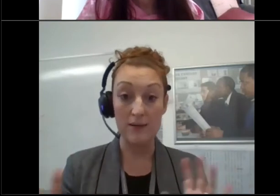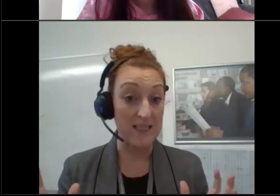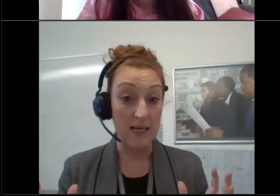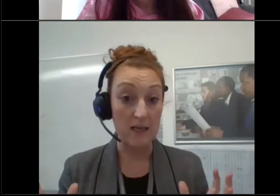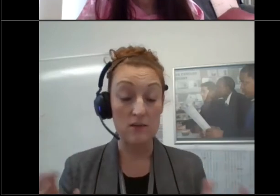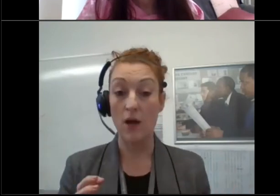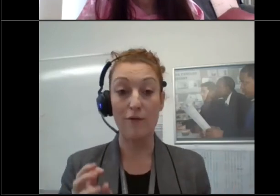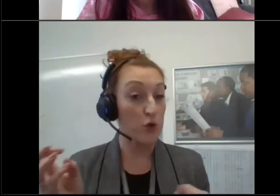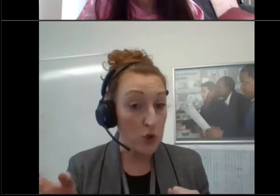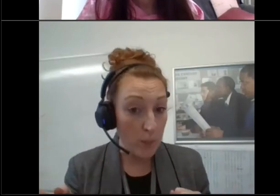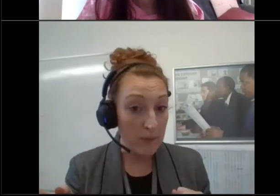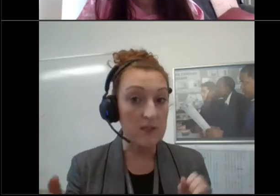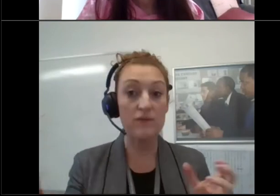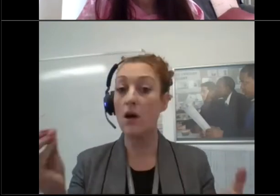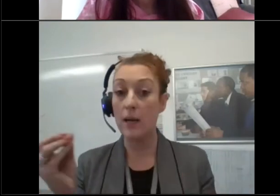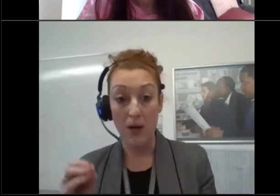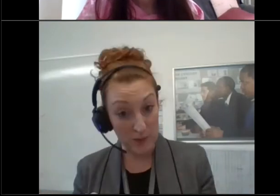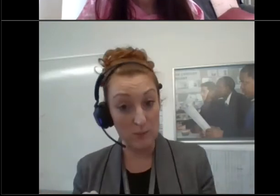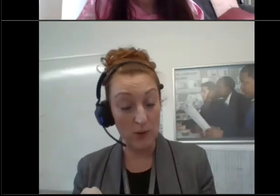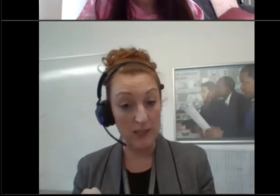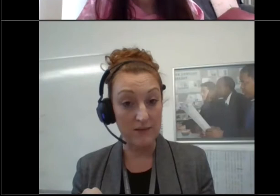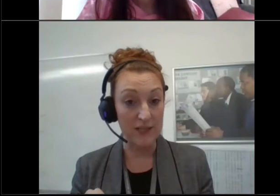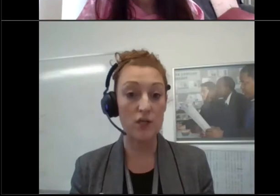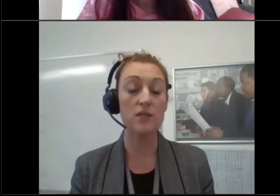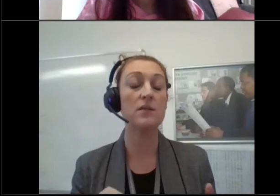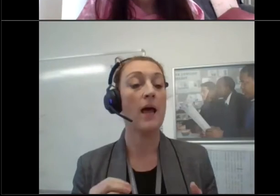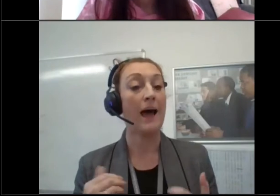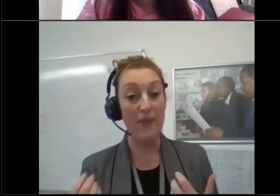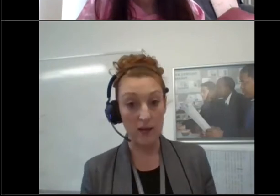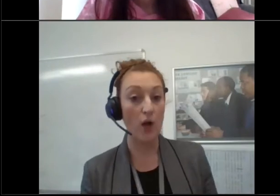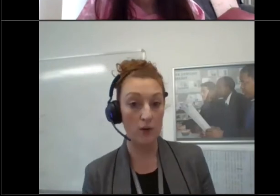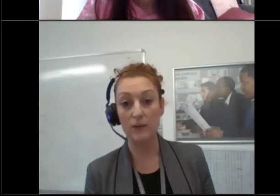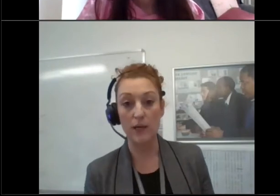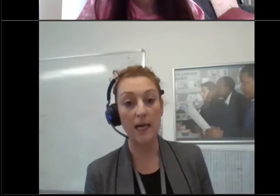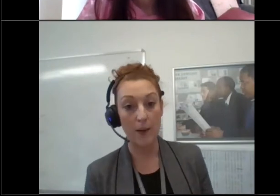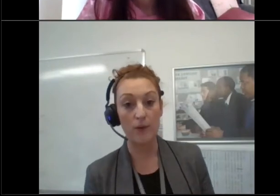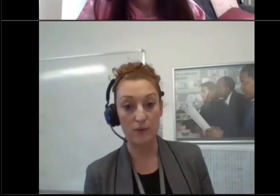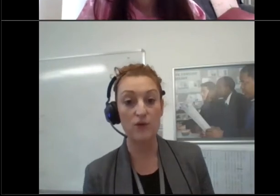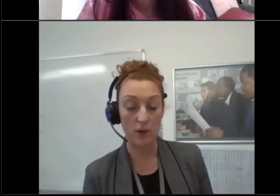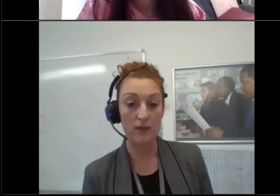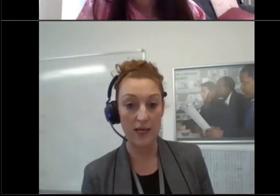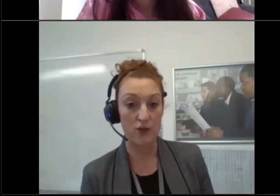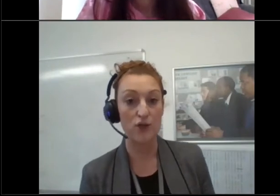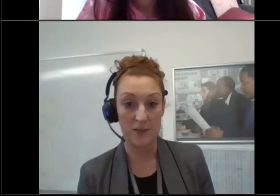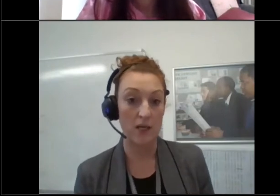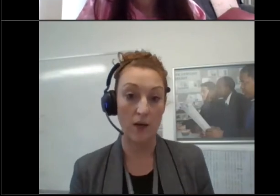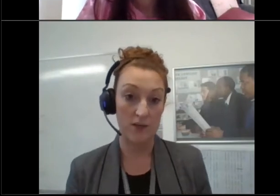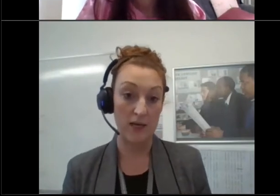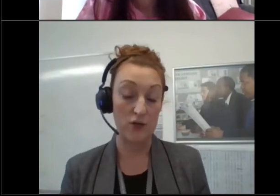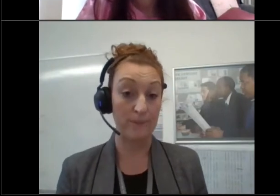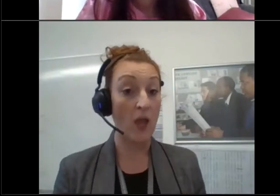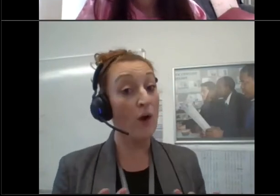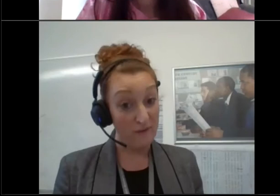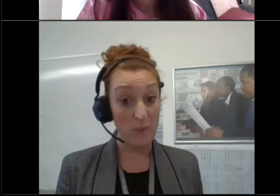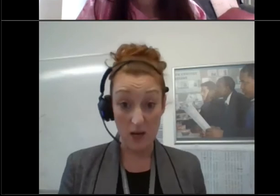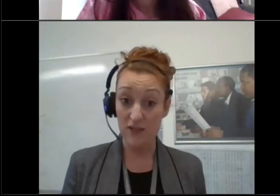between settings for short periods of time for bespoke interventions. And that can only really happen through solid relationships